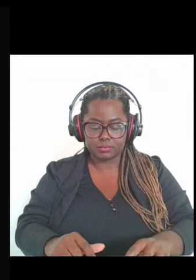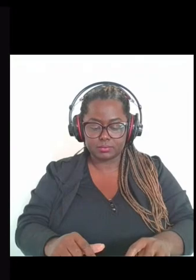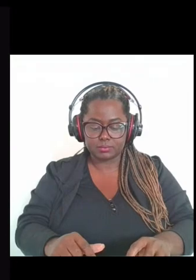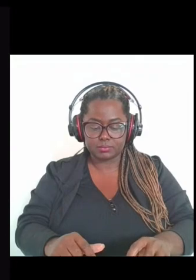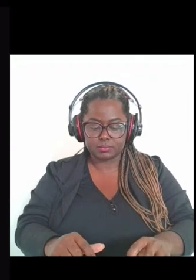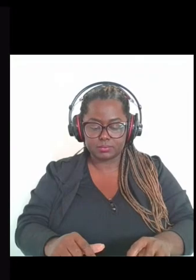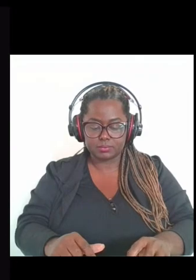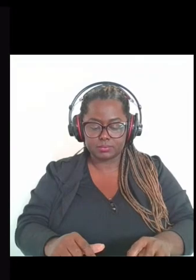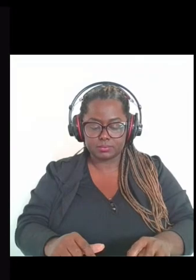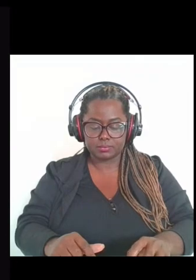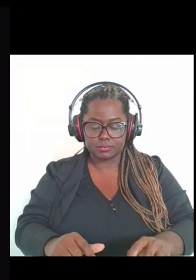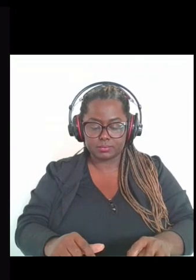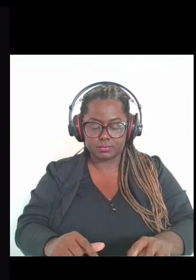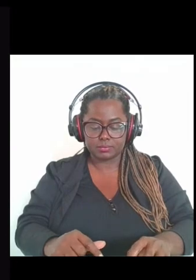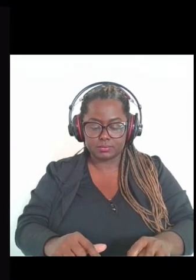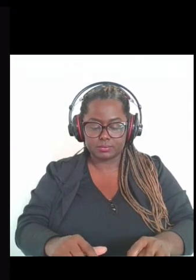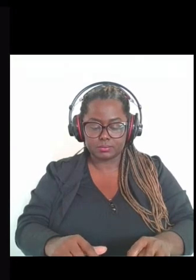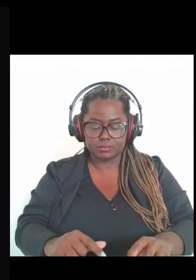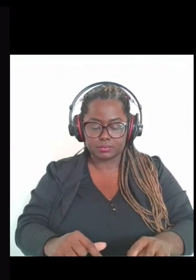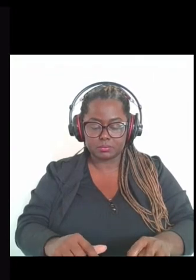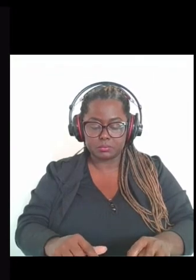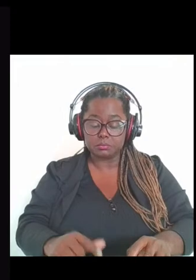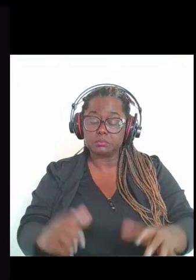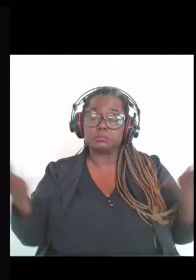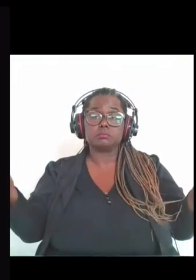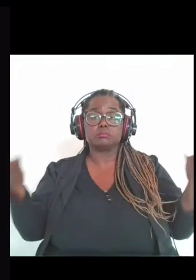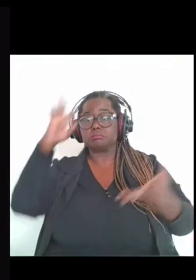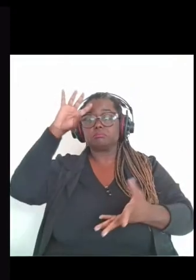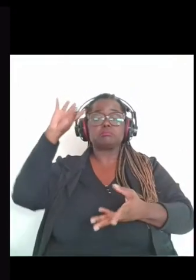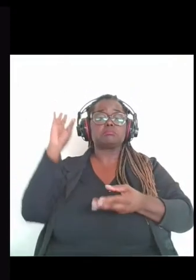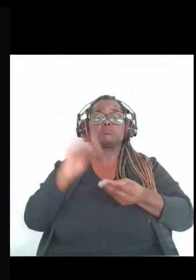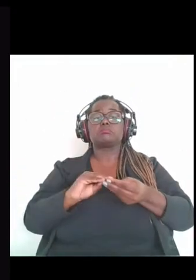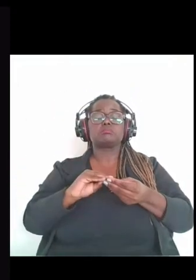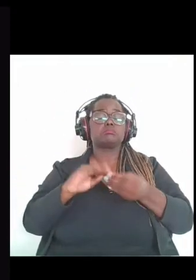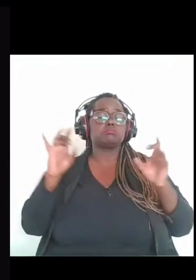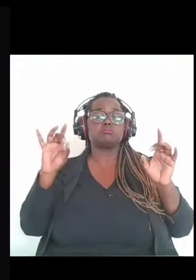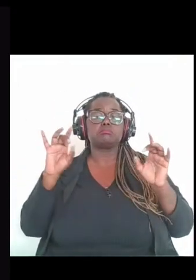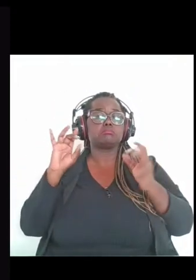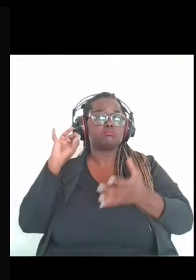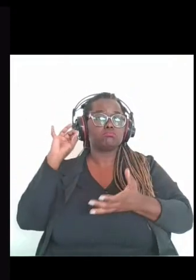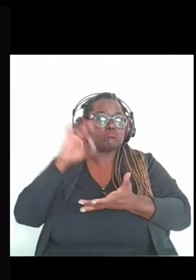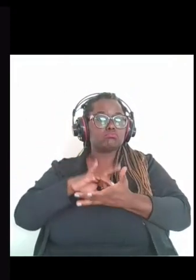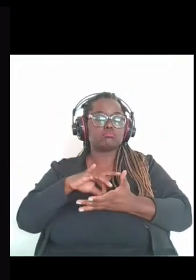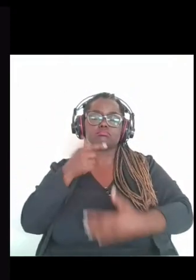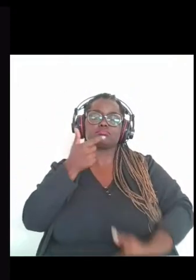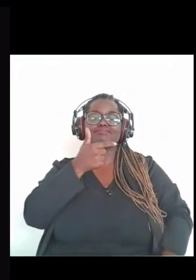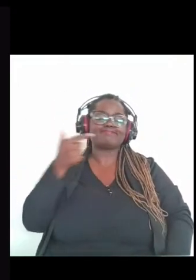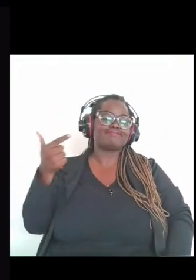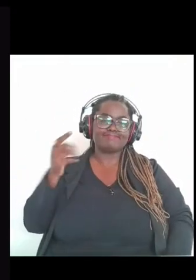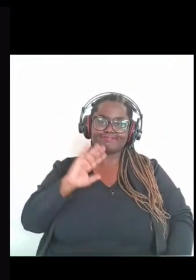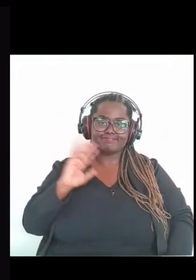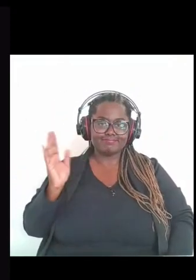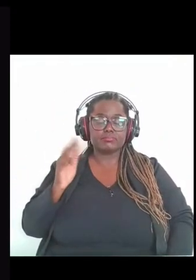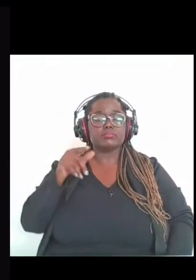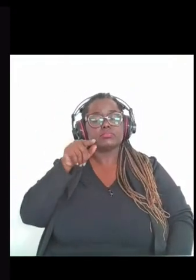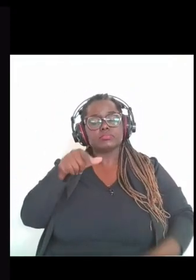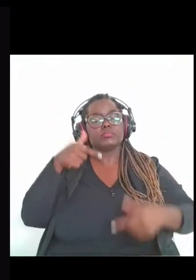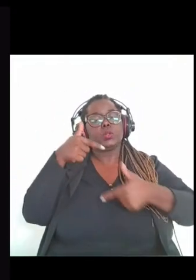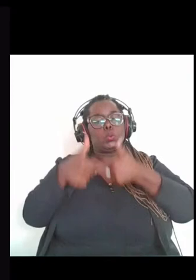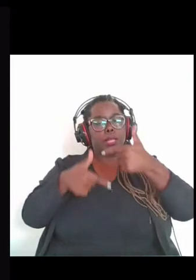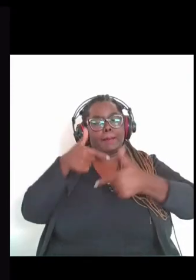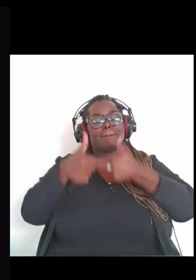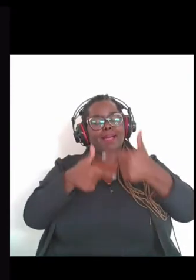there are no conclusions here as I said this is work in progress what I'm working towards